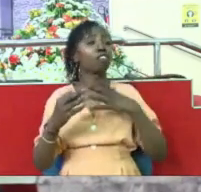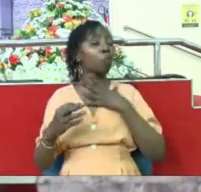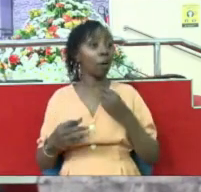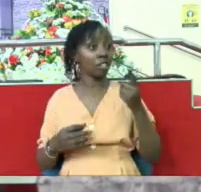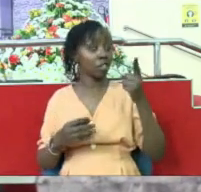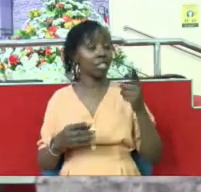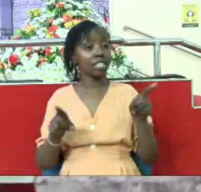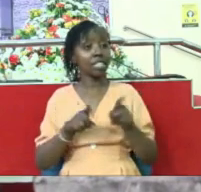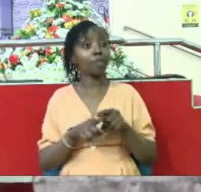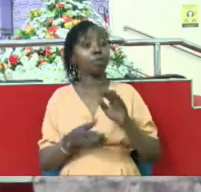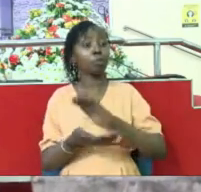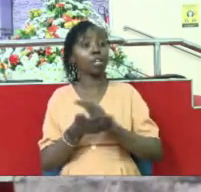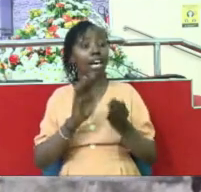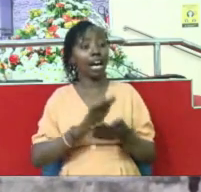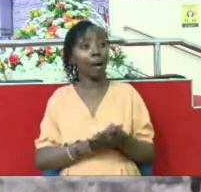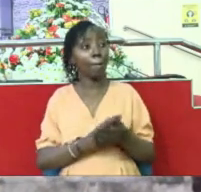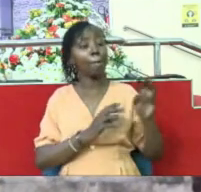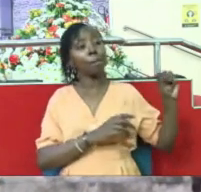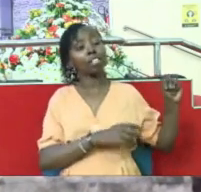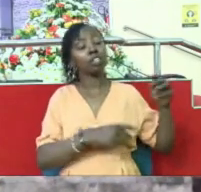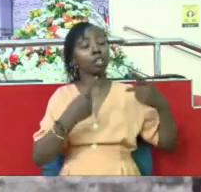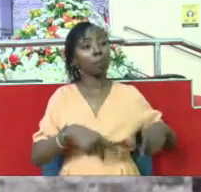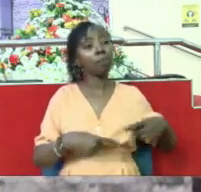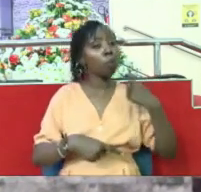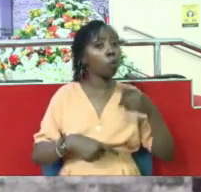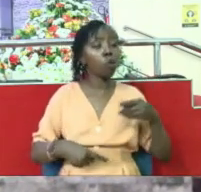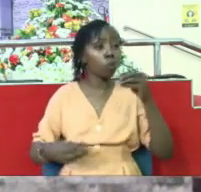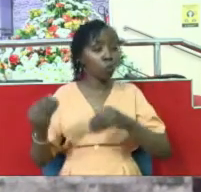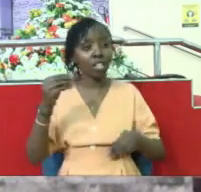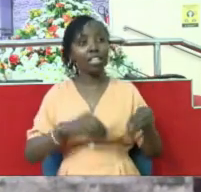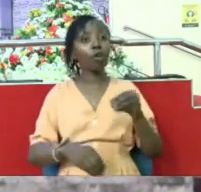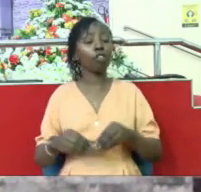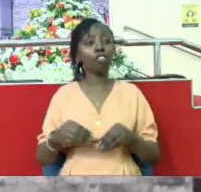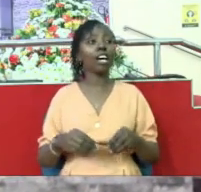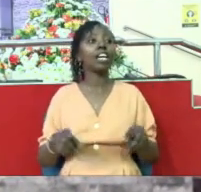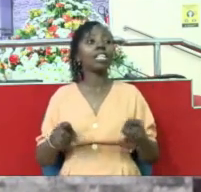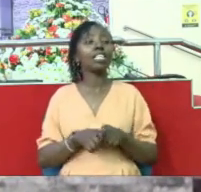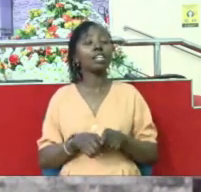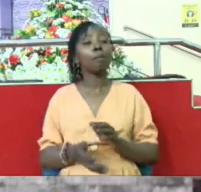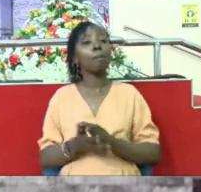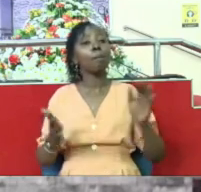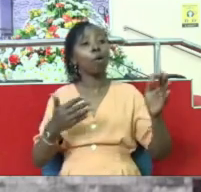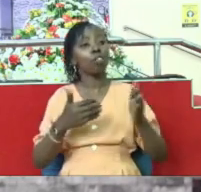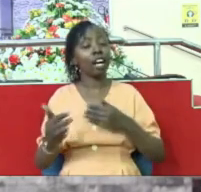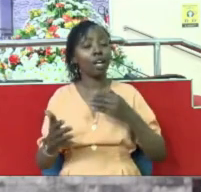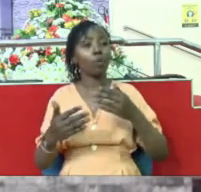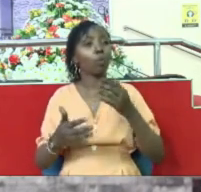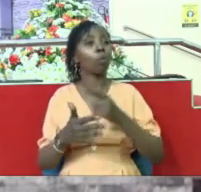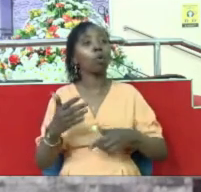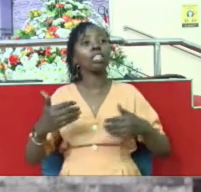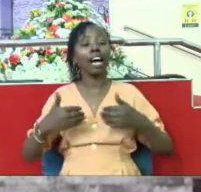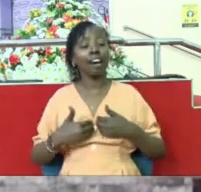they gave according to their ability. Walitoa kulingana na uwezo. They gave beyond their means. Na wakatoa zaidi. They gave in